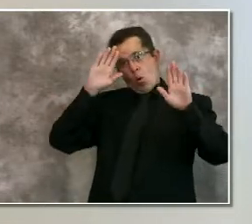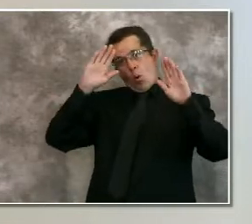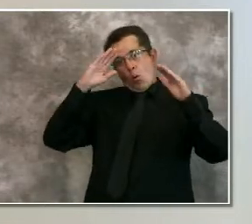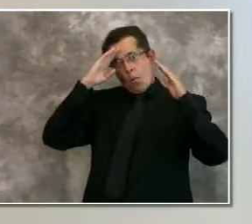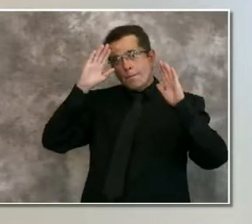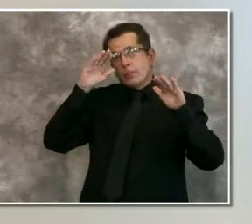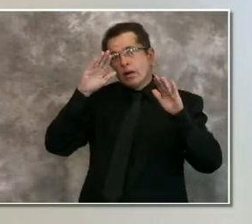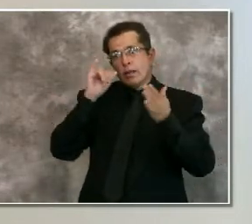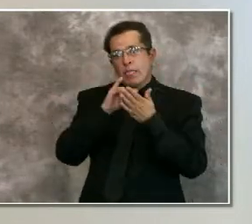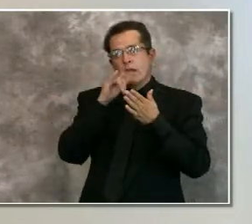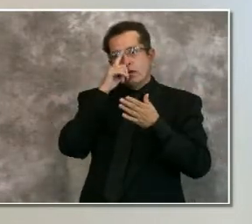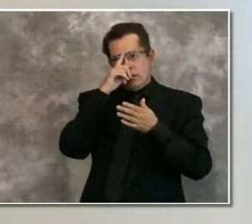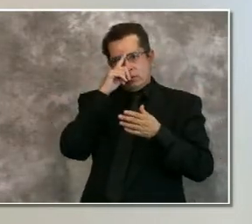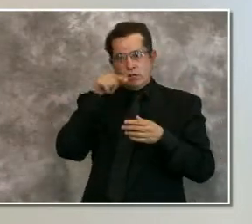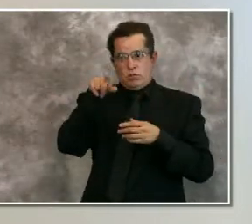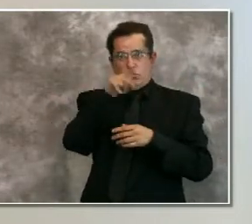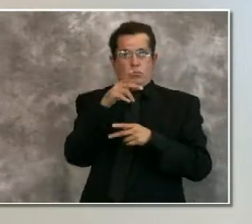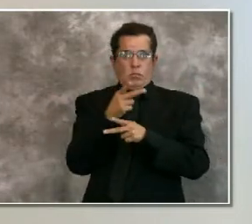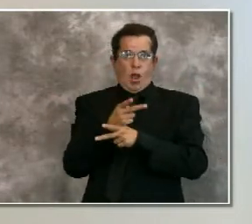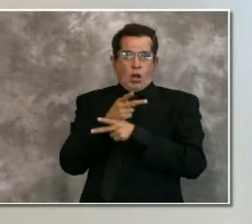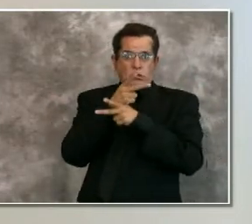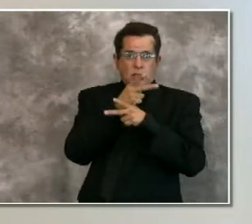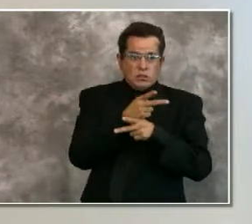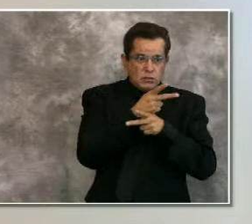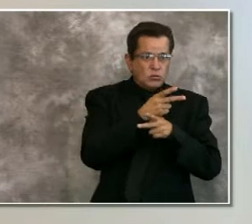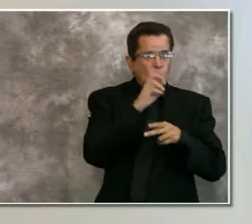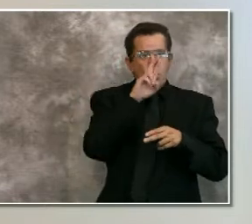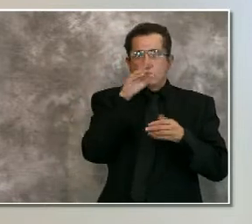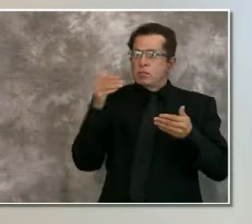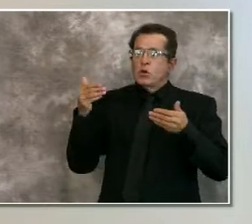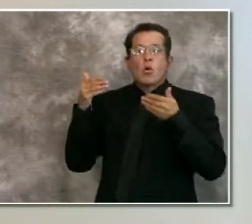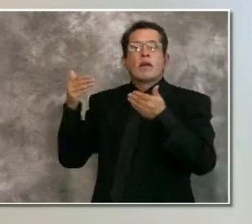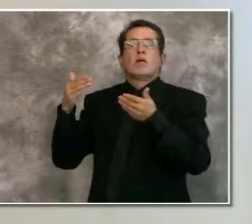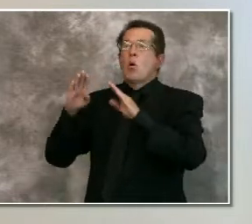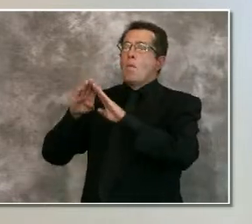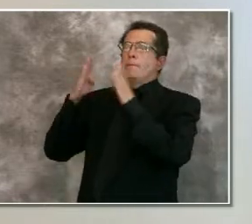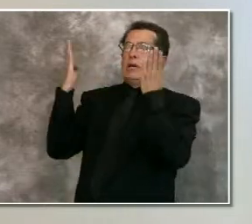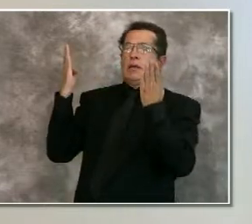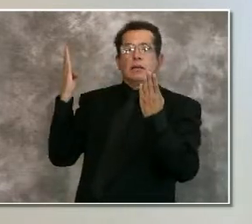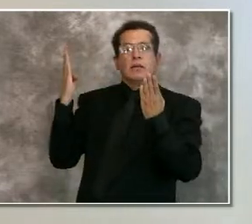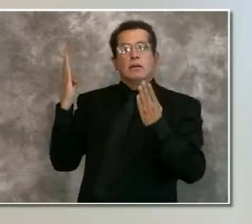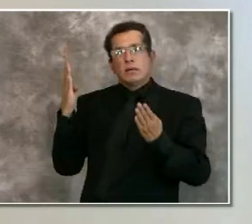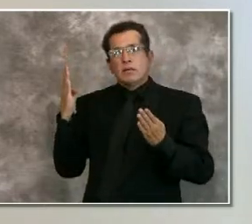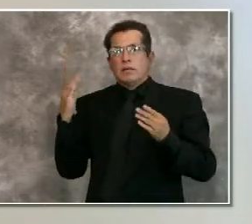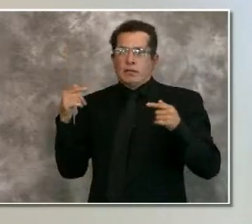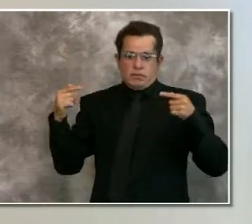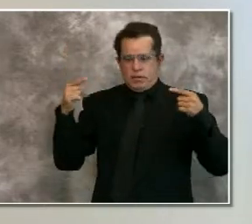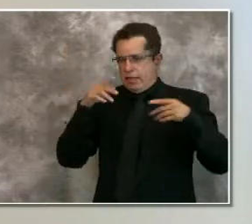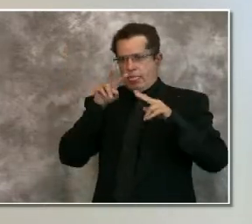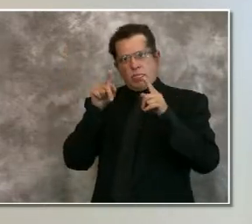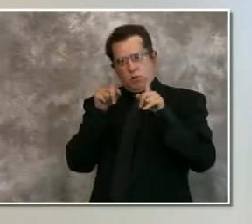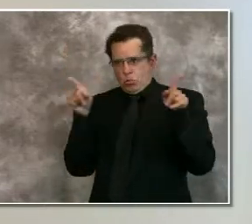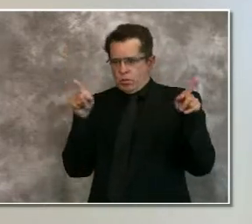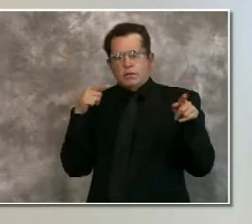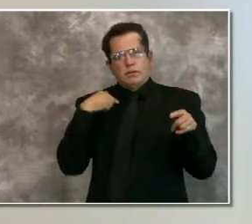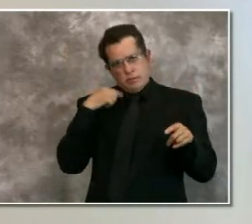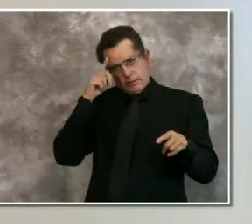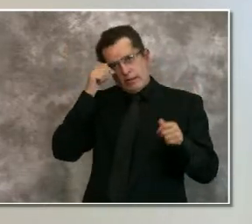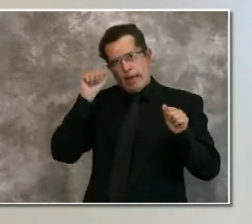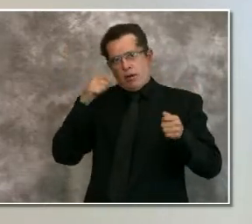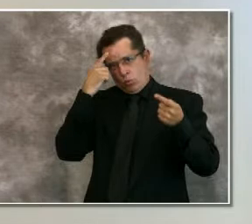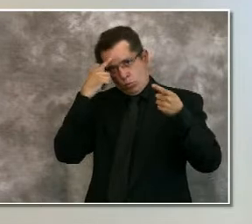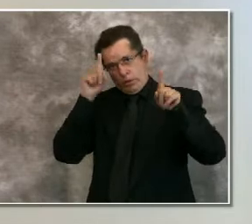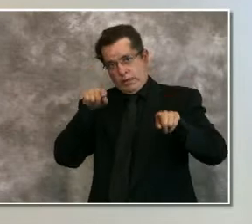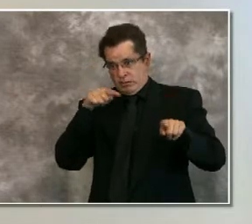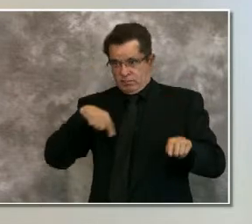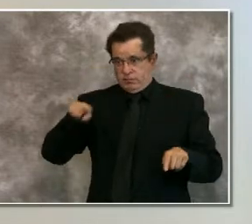cautious on reopening or more aggressive on dialing back sooner like I was, or on the other side, that we can all agree that this